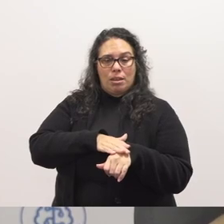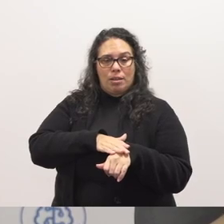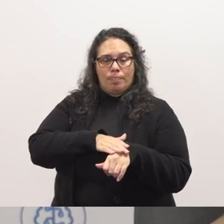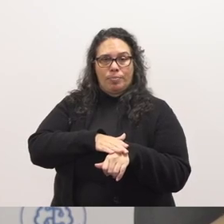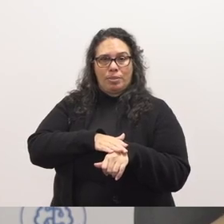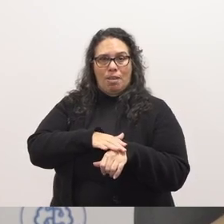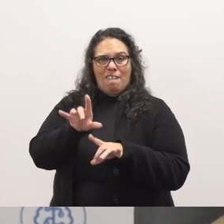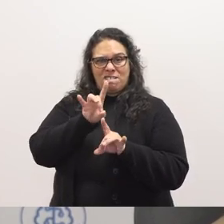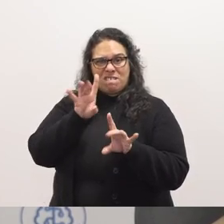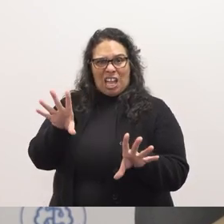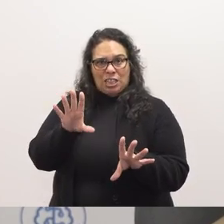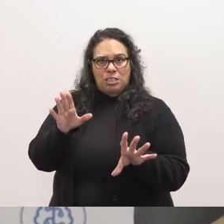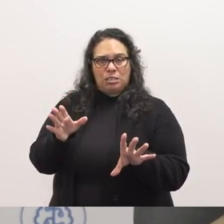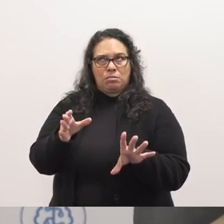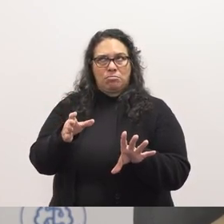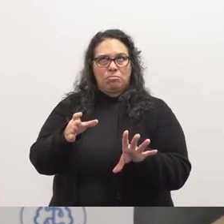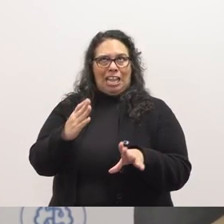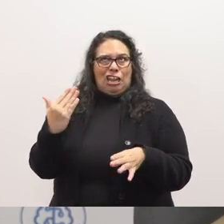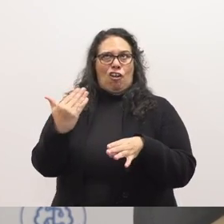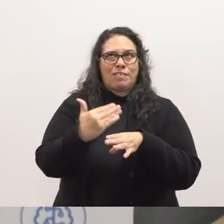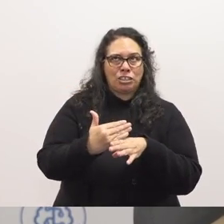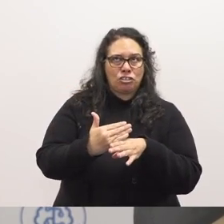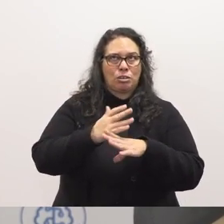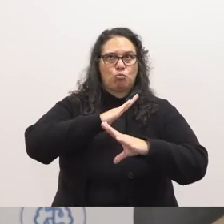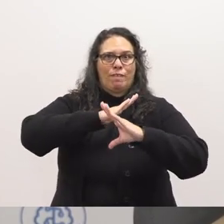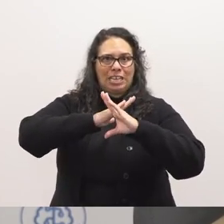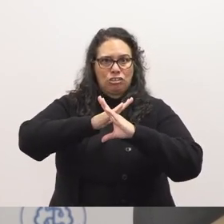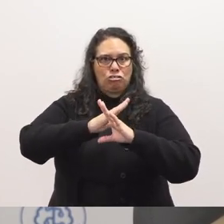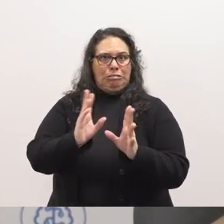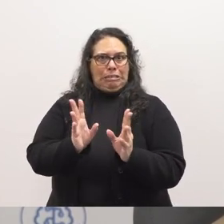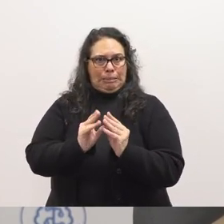Violence Intervention and Prevention Committee, and